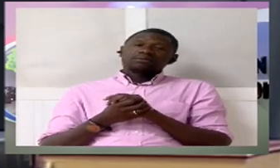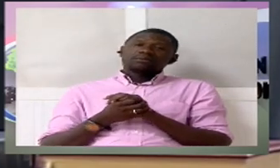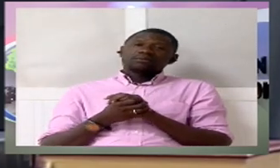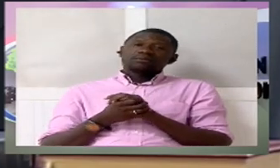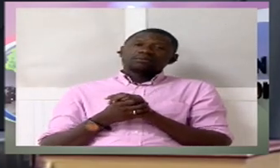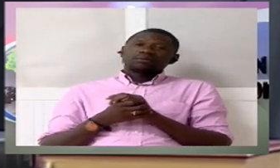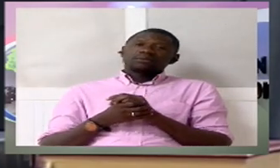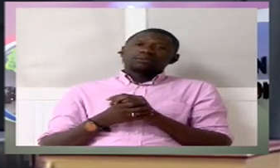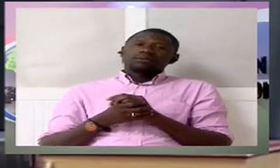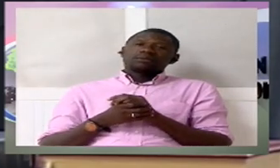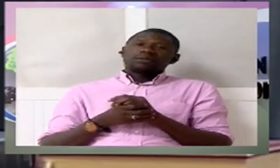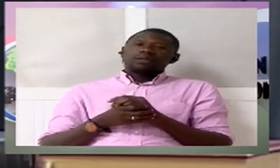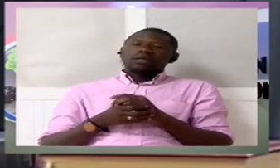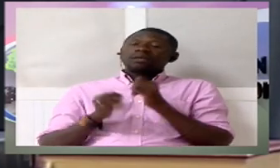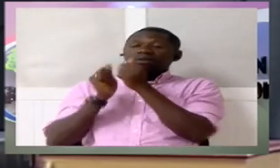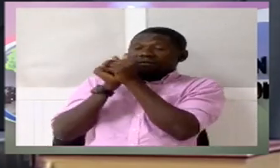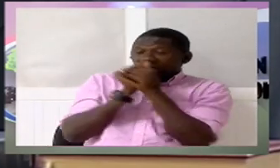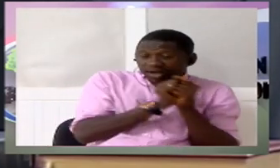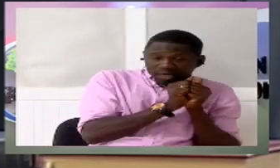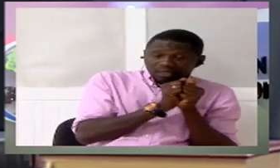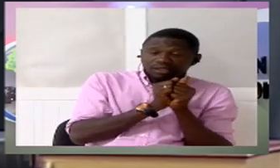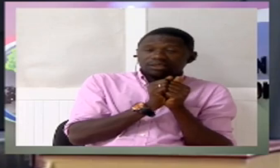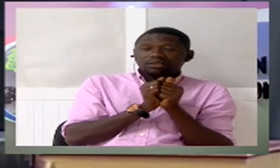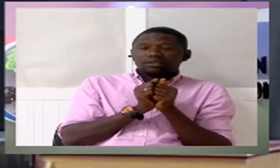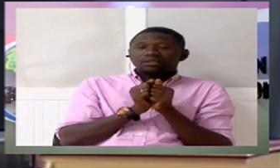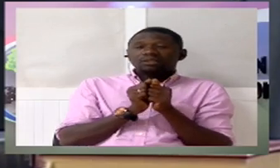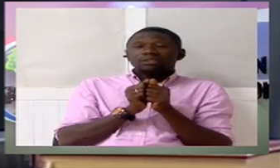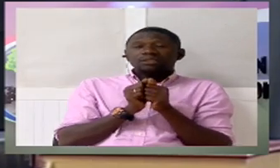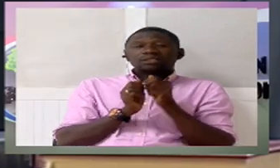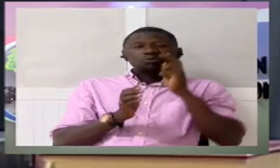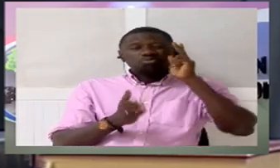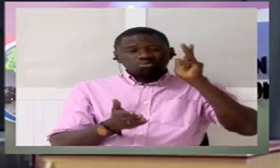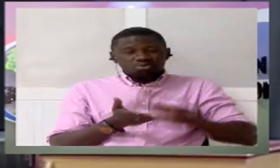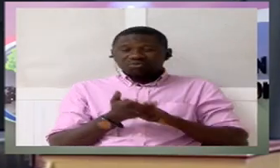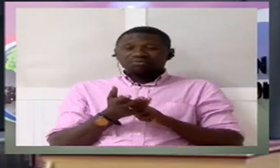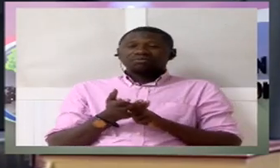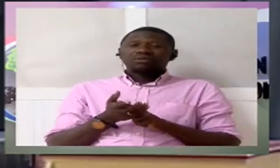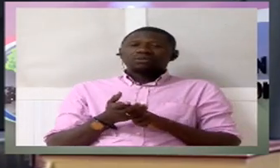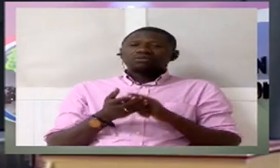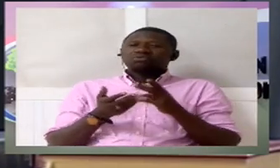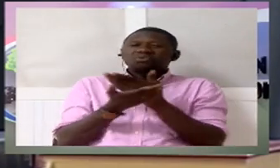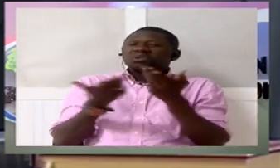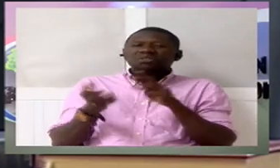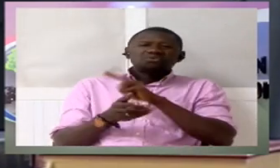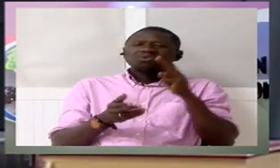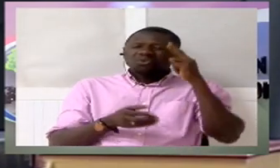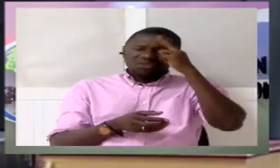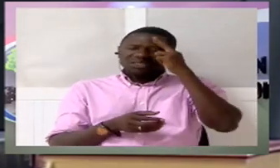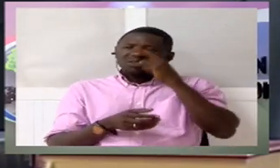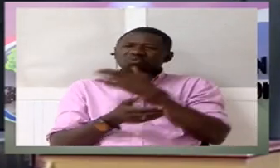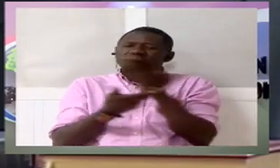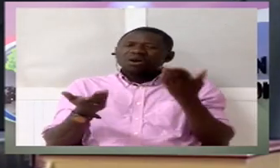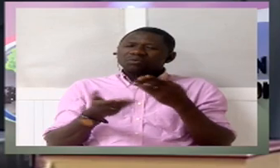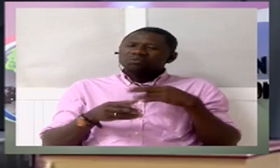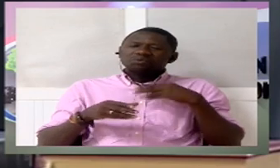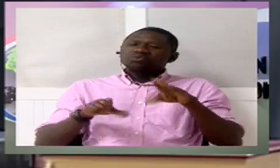onka. So wadali lokama manson post motim da because nafata. Could you repeat that